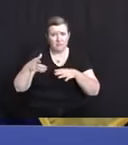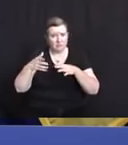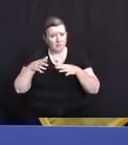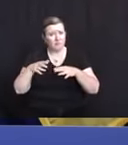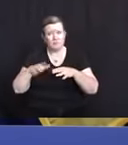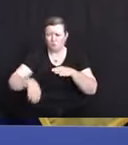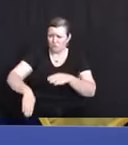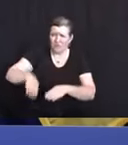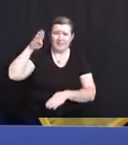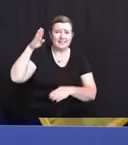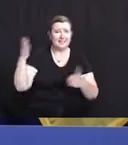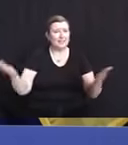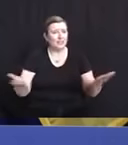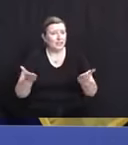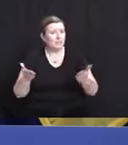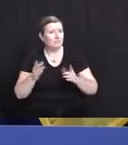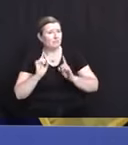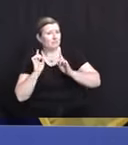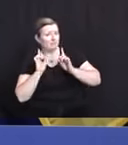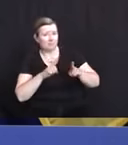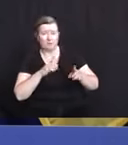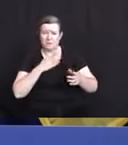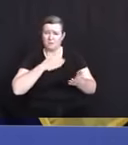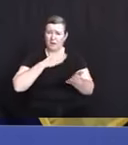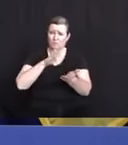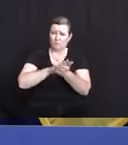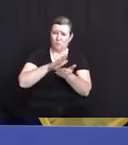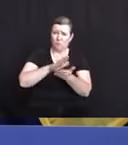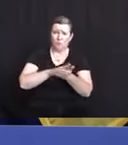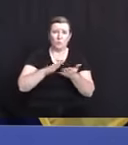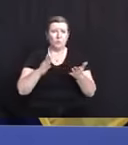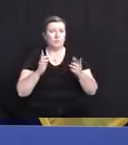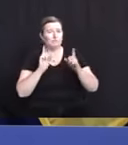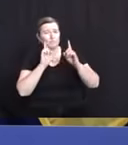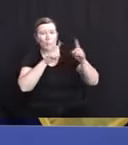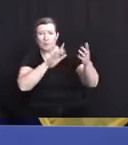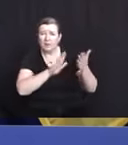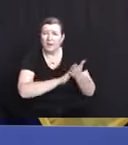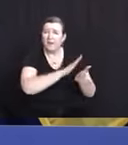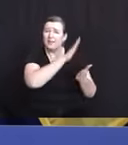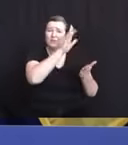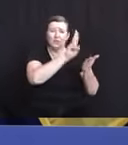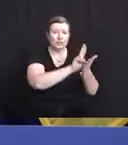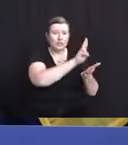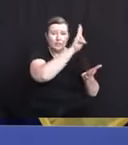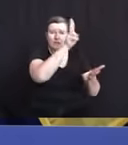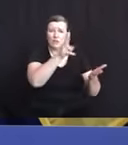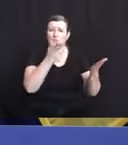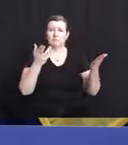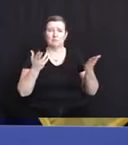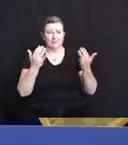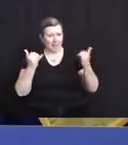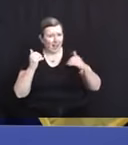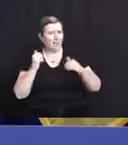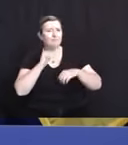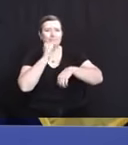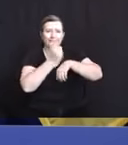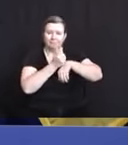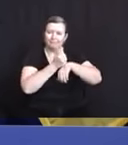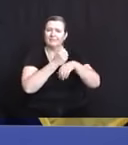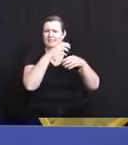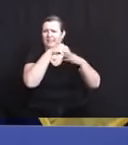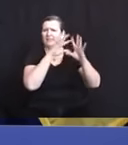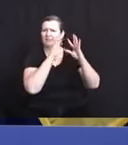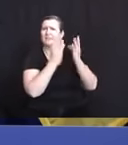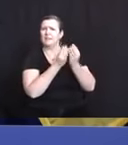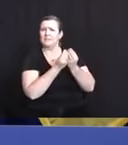in our schools, they attended our colleges and universities, they are building their own careers and families. I am proud the